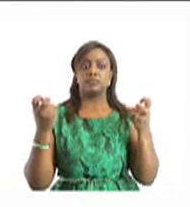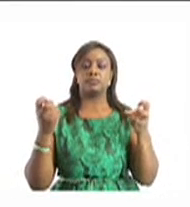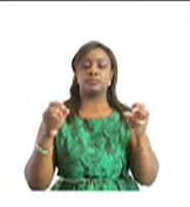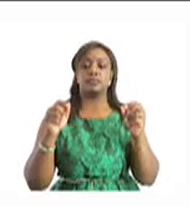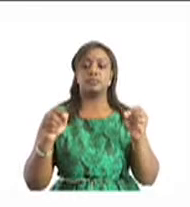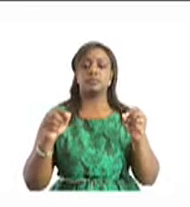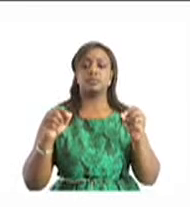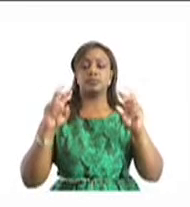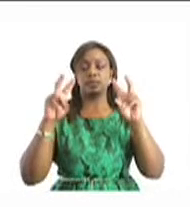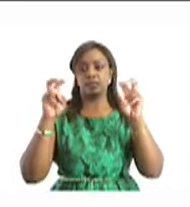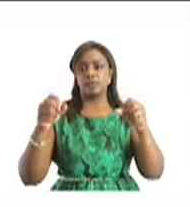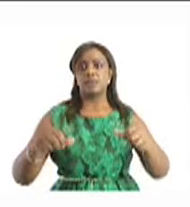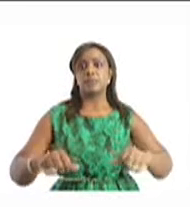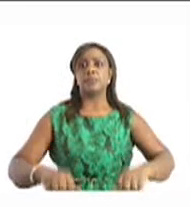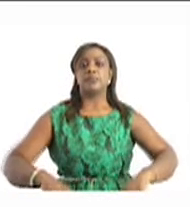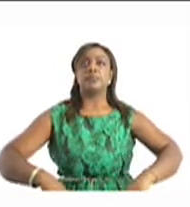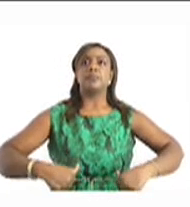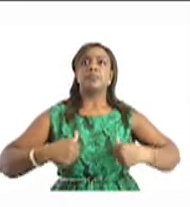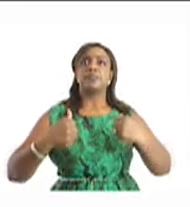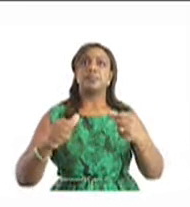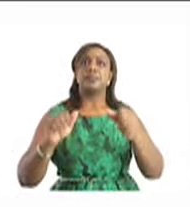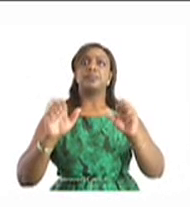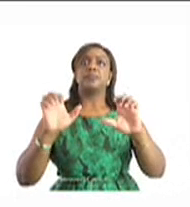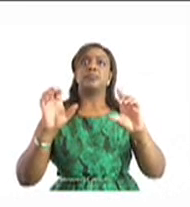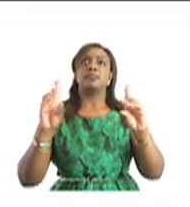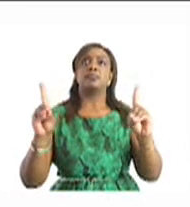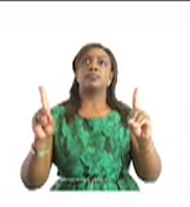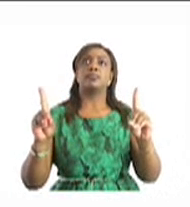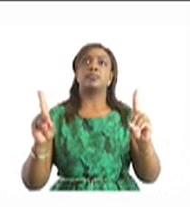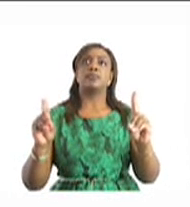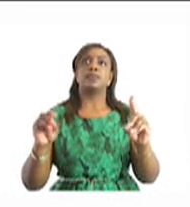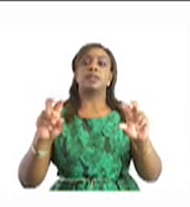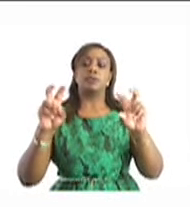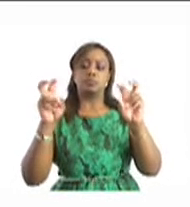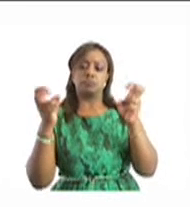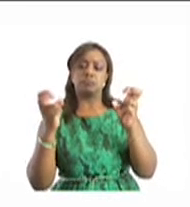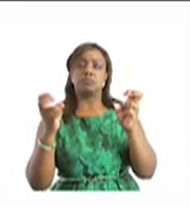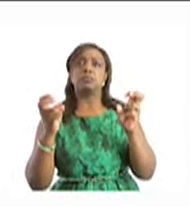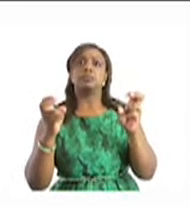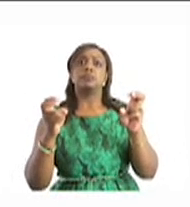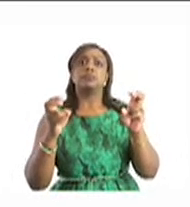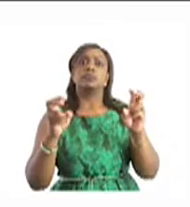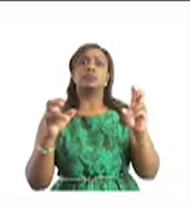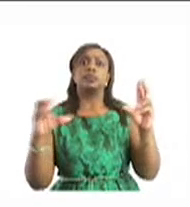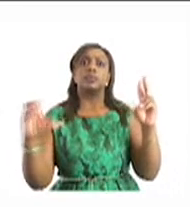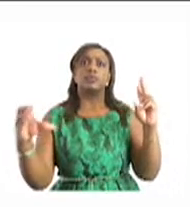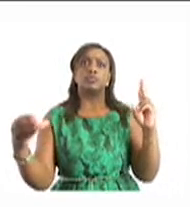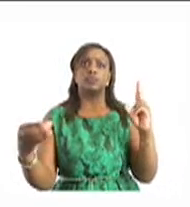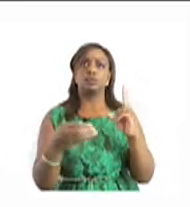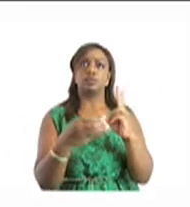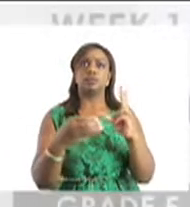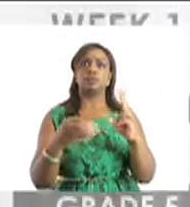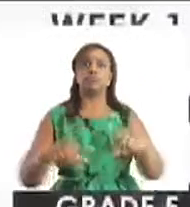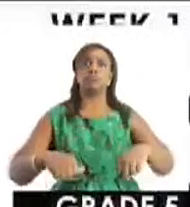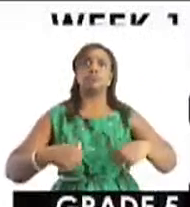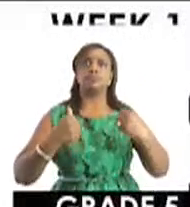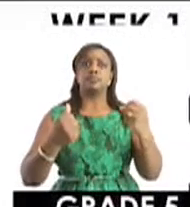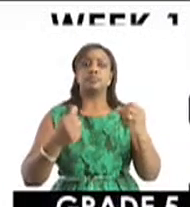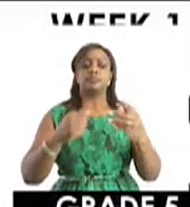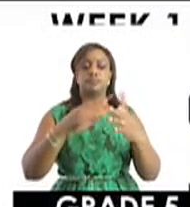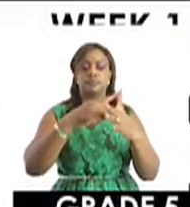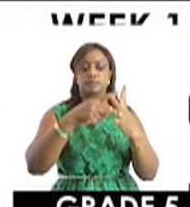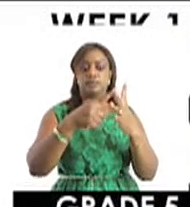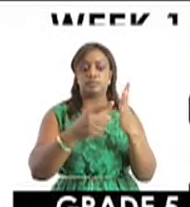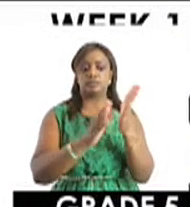health education, and our topic is community health. We'll start with our basic competencies. I'll go